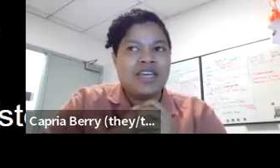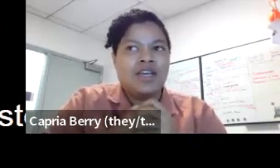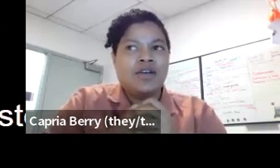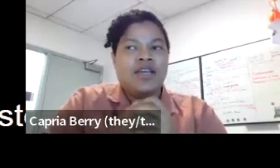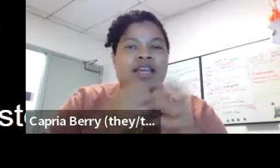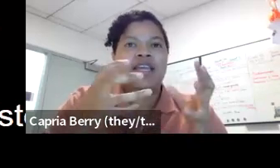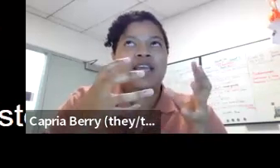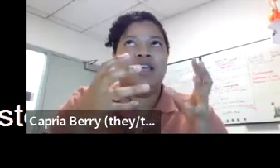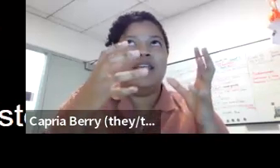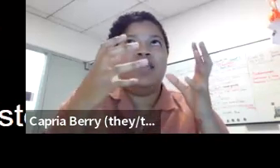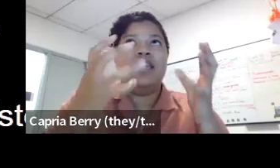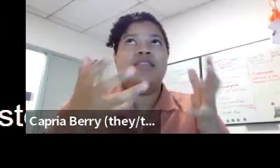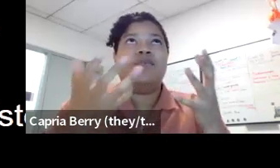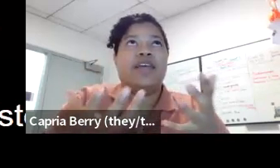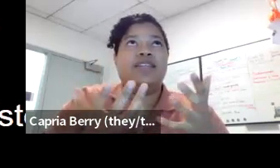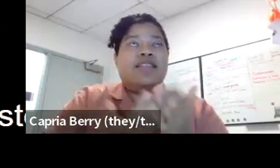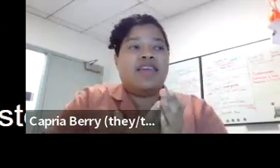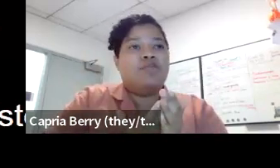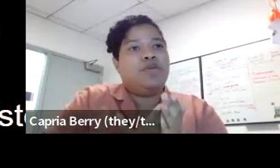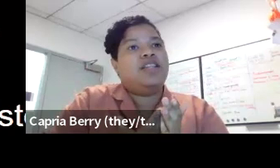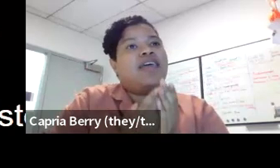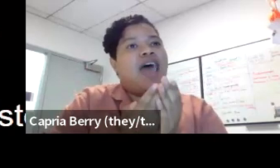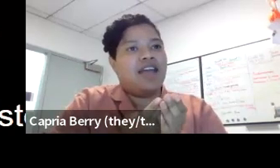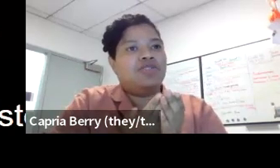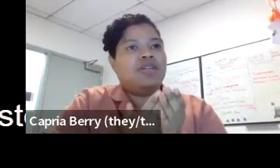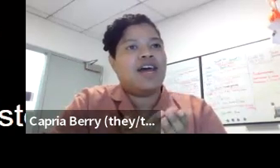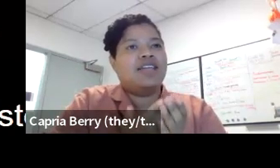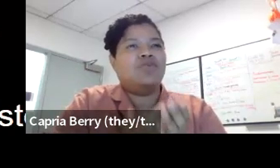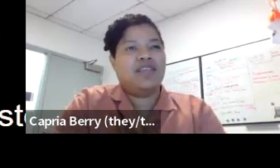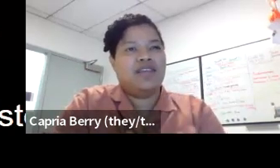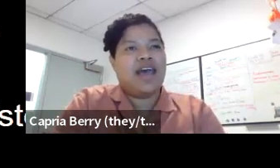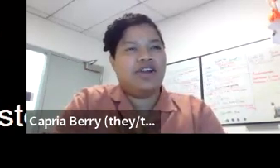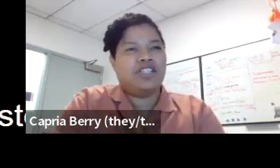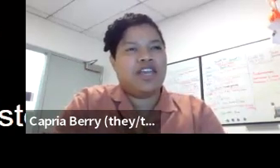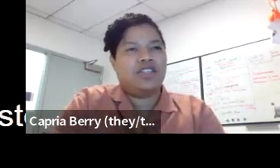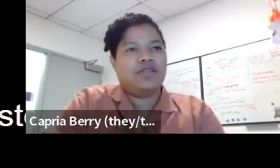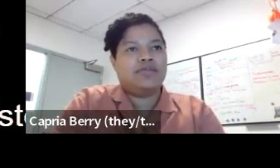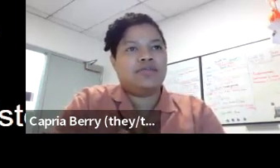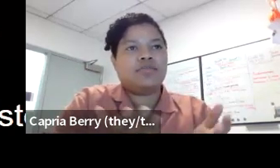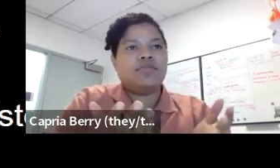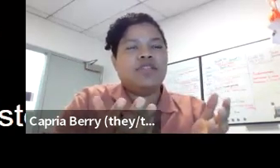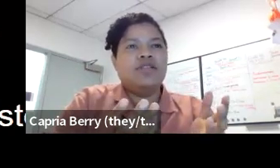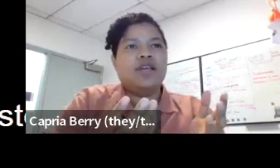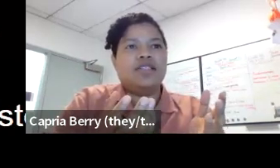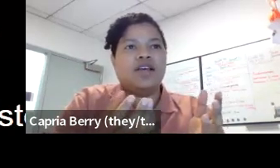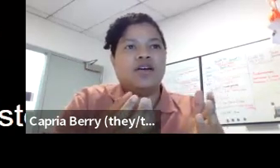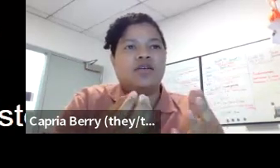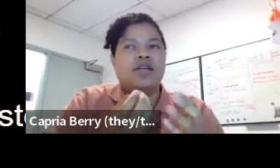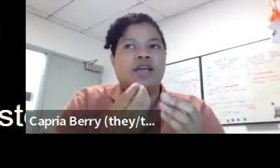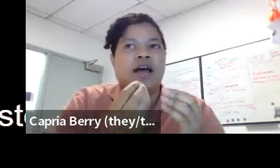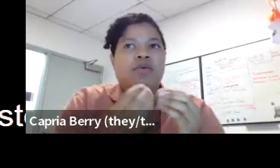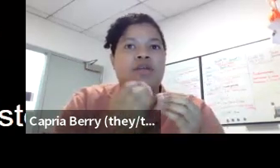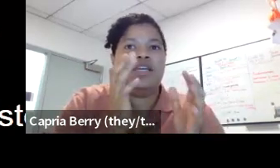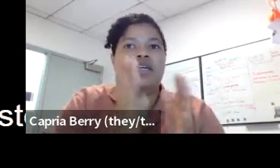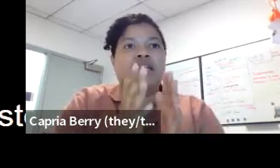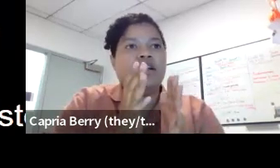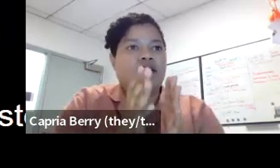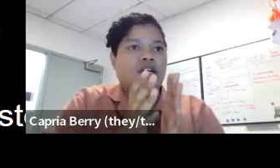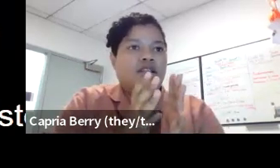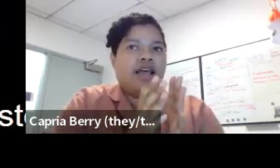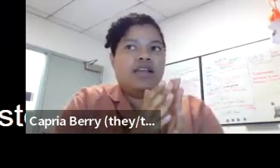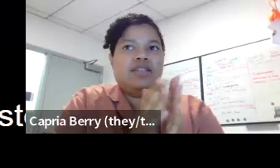is called Musings on a Theoretical Framework. And just a note here that I am